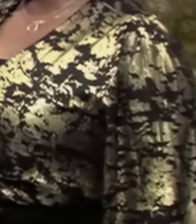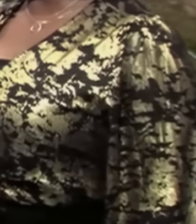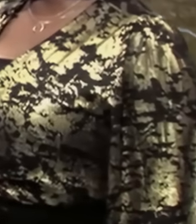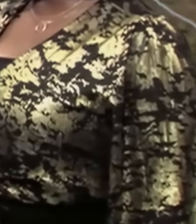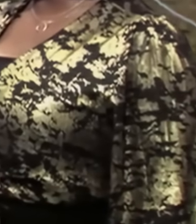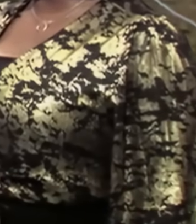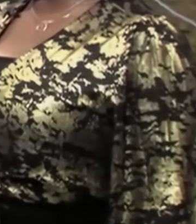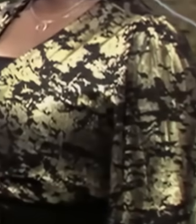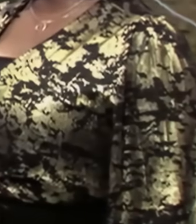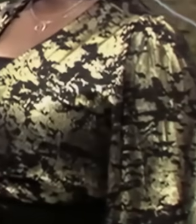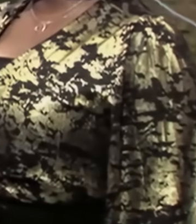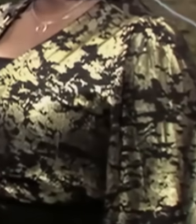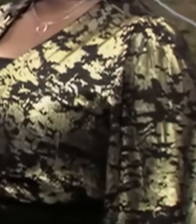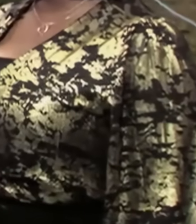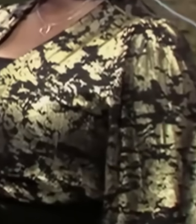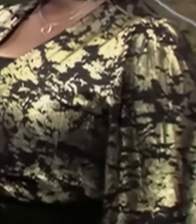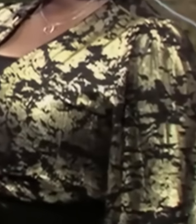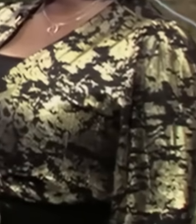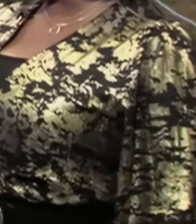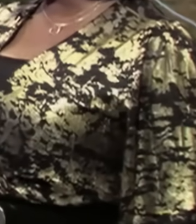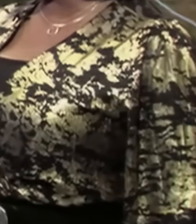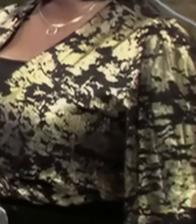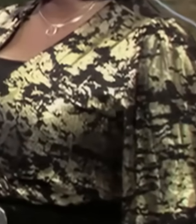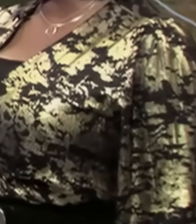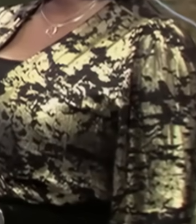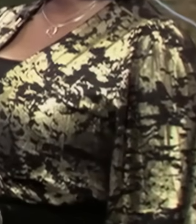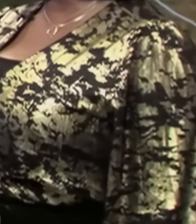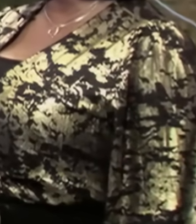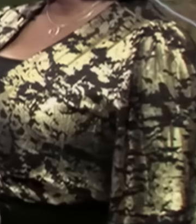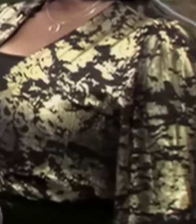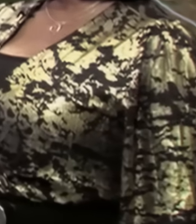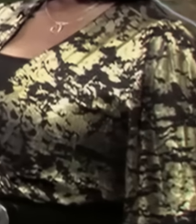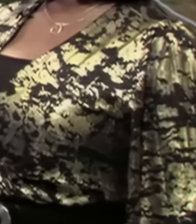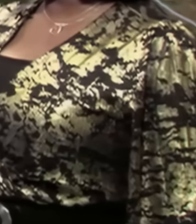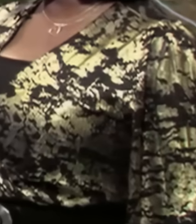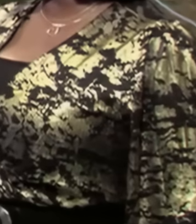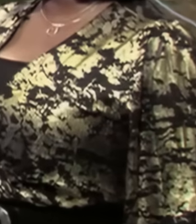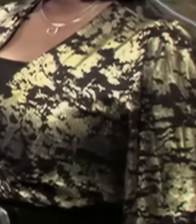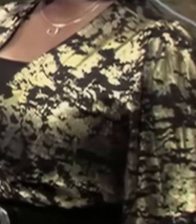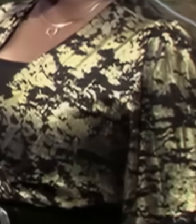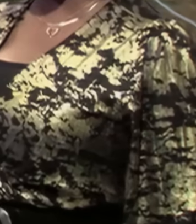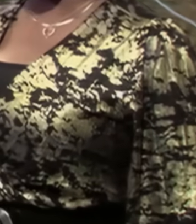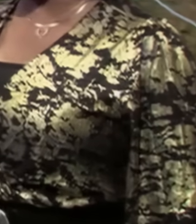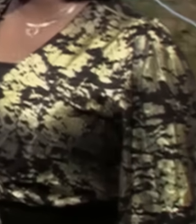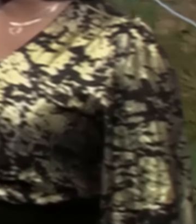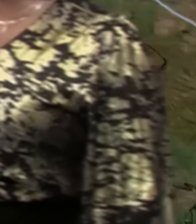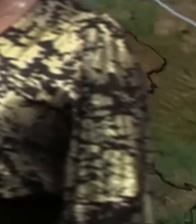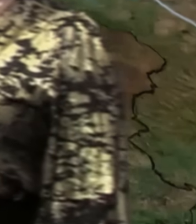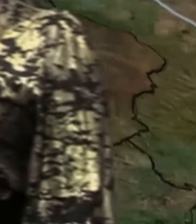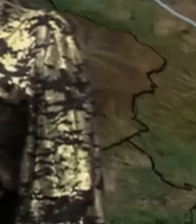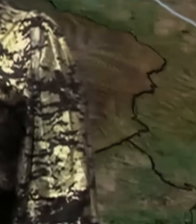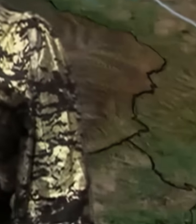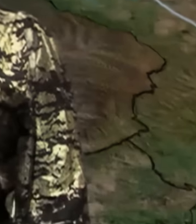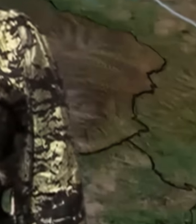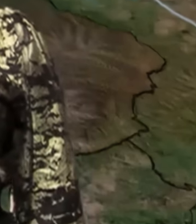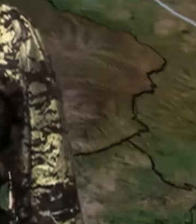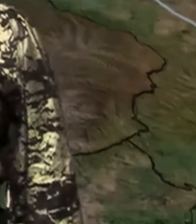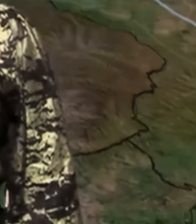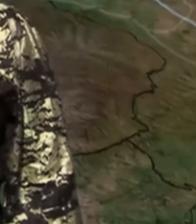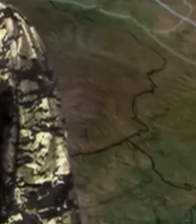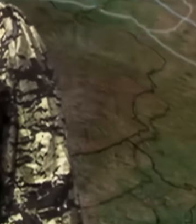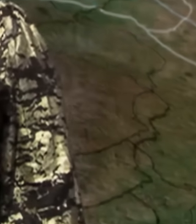go provinceng ya Freestata go la go sasa re lebelela wena o le Bothaville go tla be go fiša go ne le maru Sasolburg le gona go tla bontše go ruthetše mmogo le